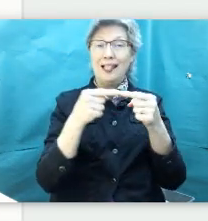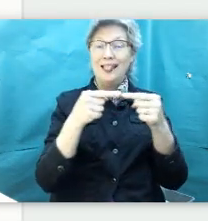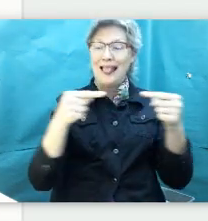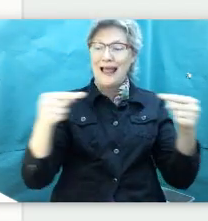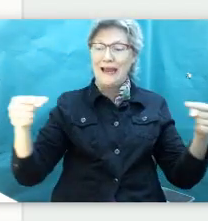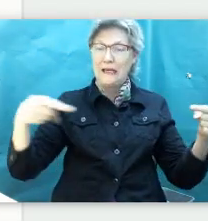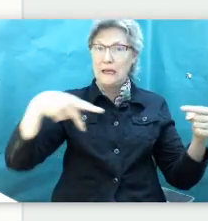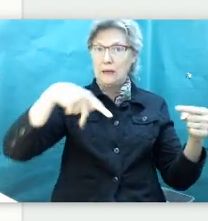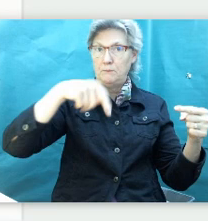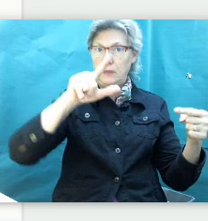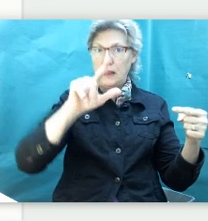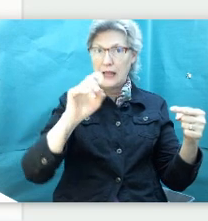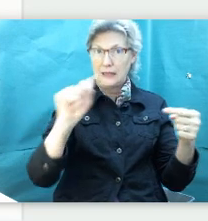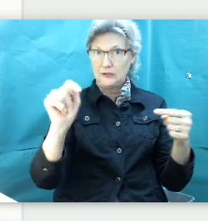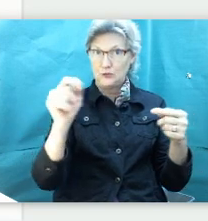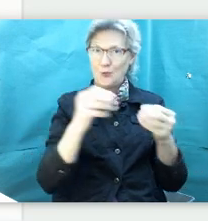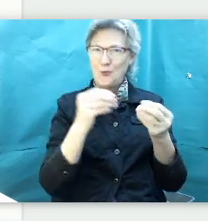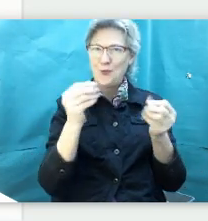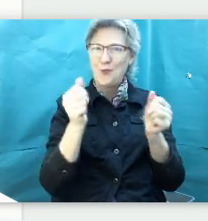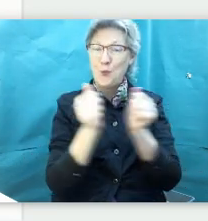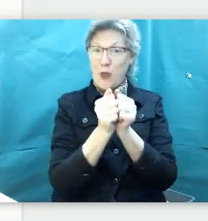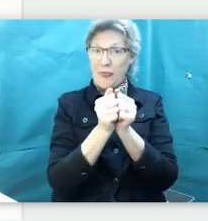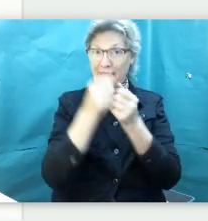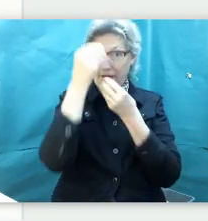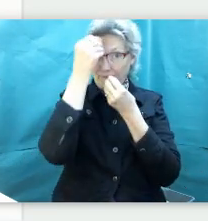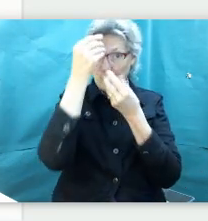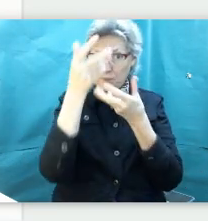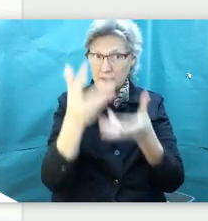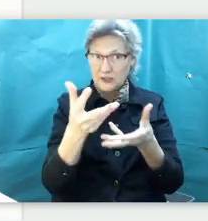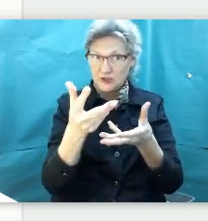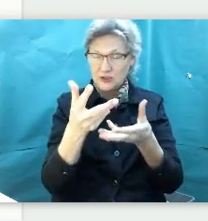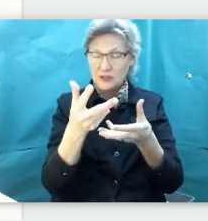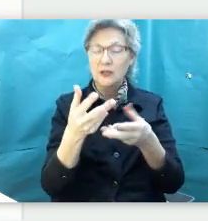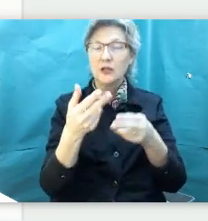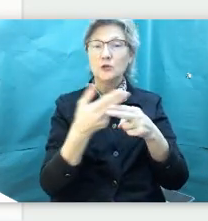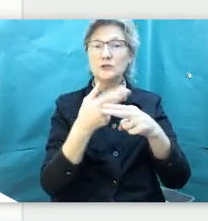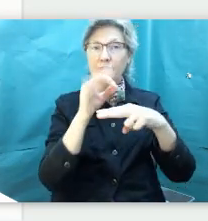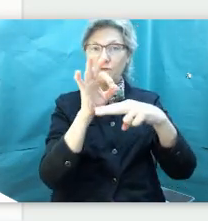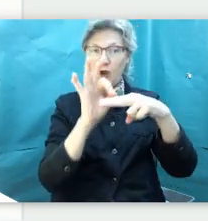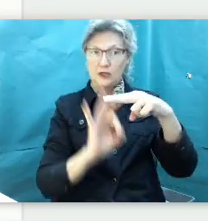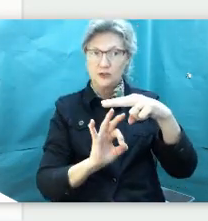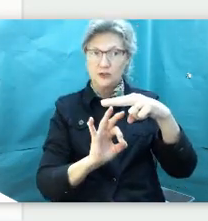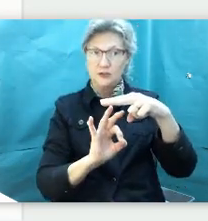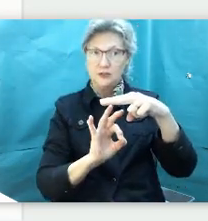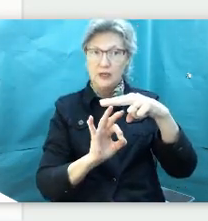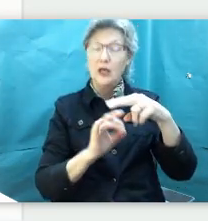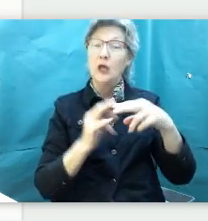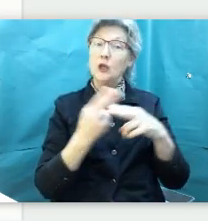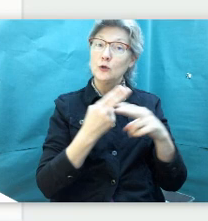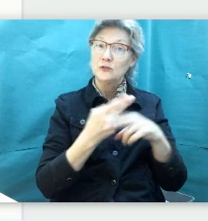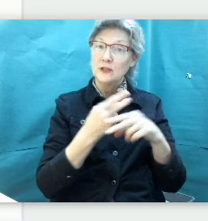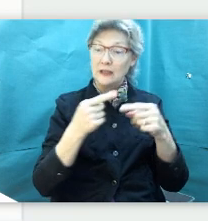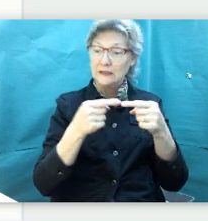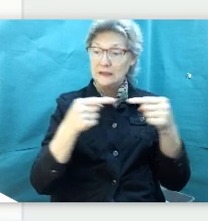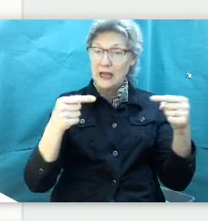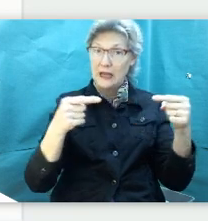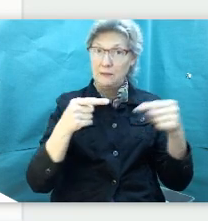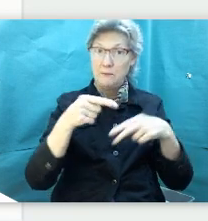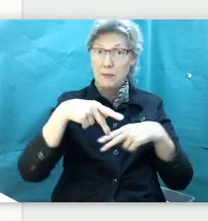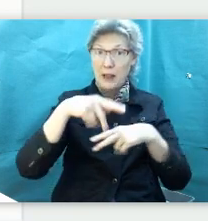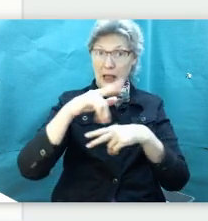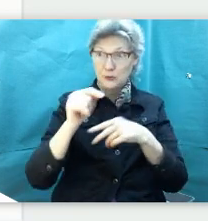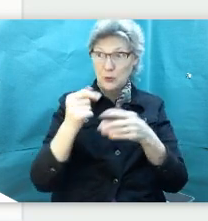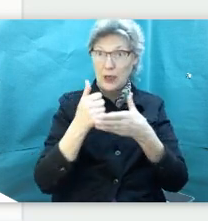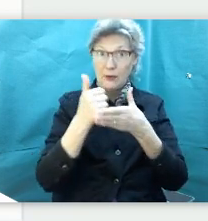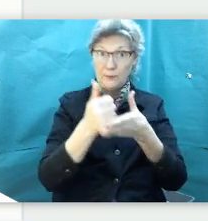with fractional data. Using line plots to order and count the frequency of data is helpful and it can help us